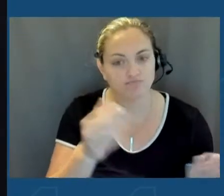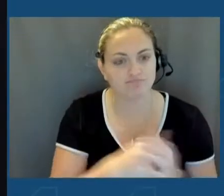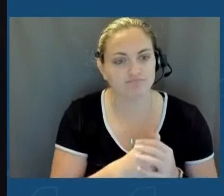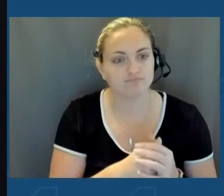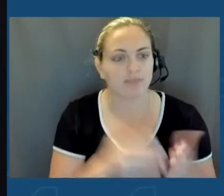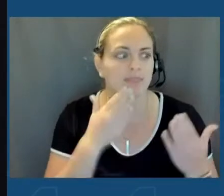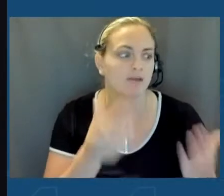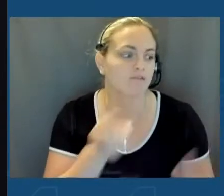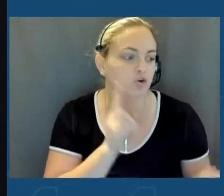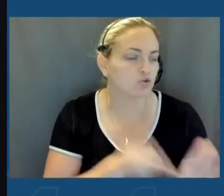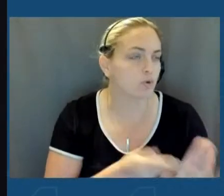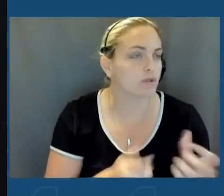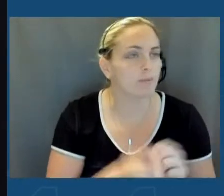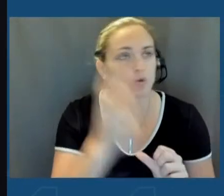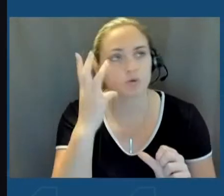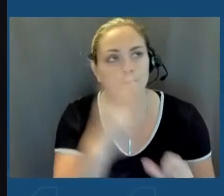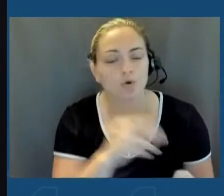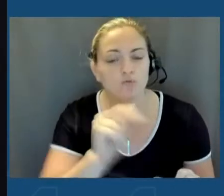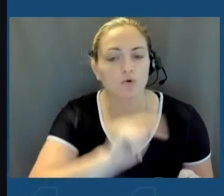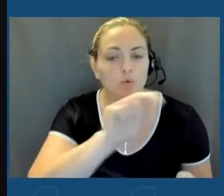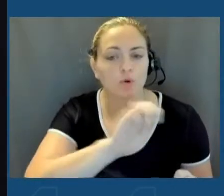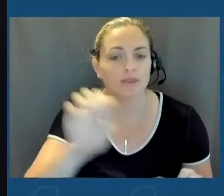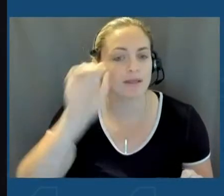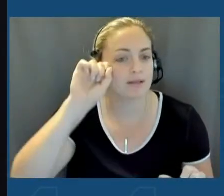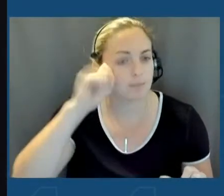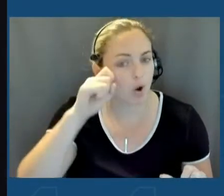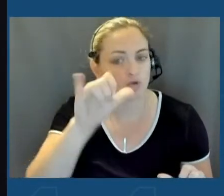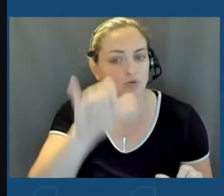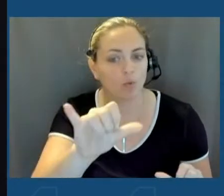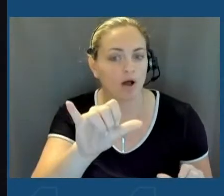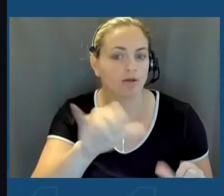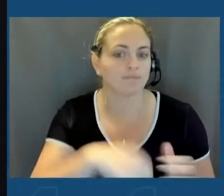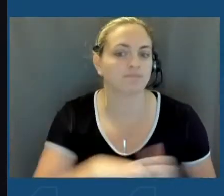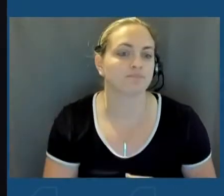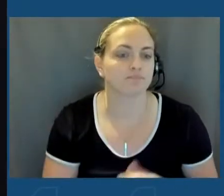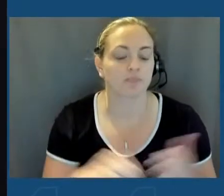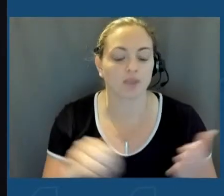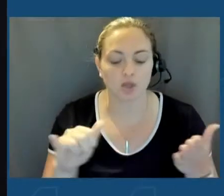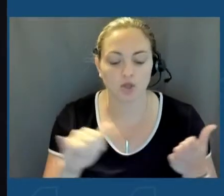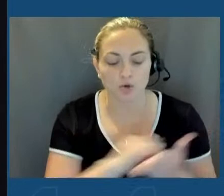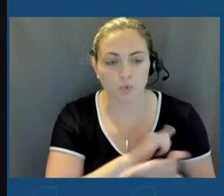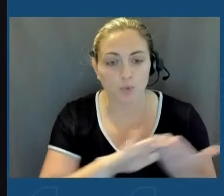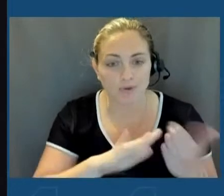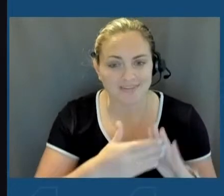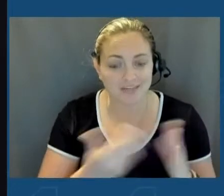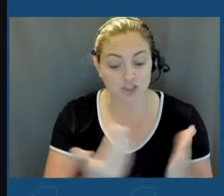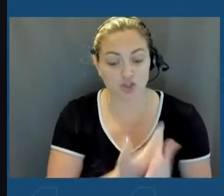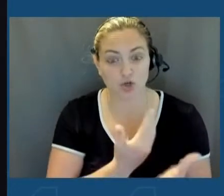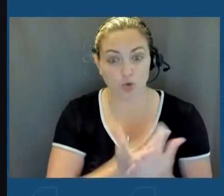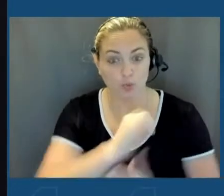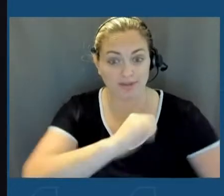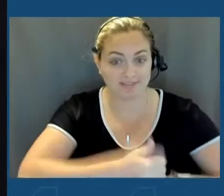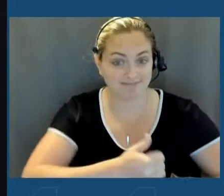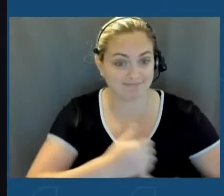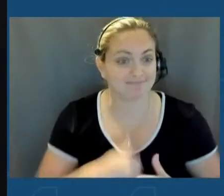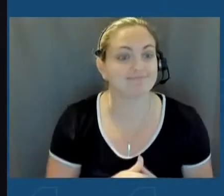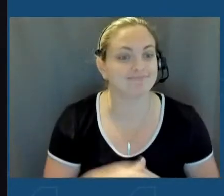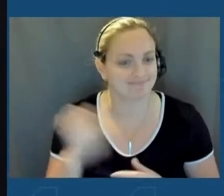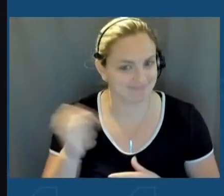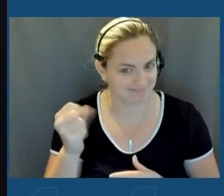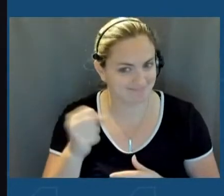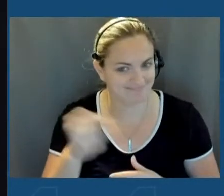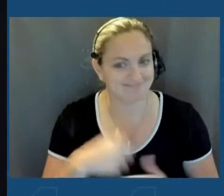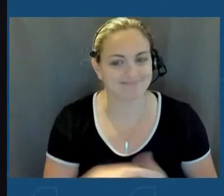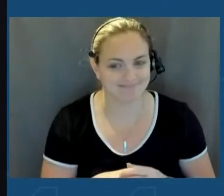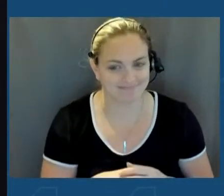the most beautiful Northeast Bronx Y, our New York City's newest branch. Yes,